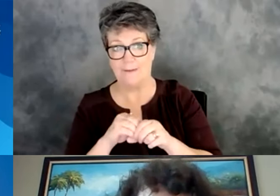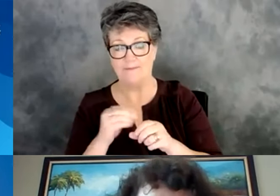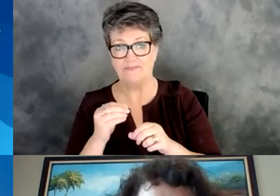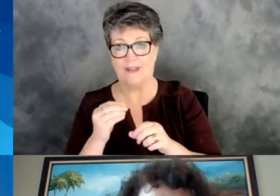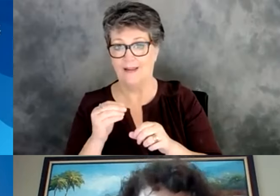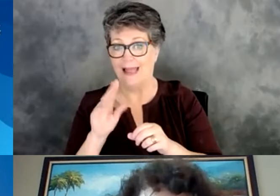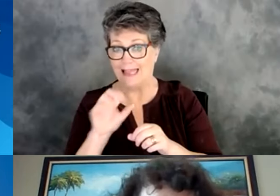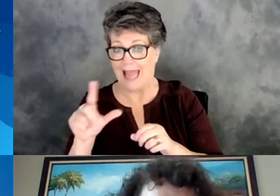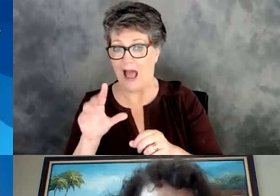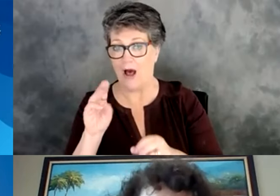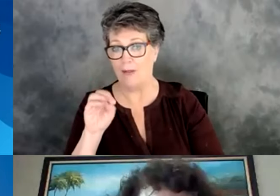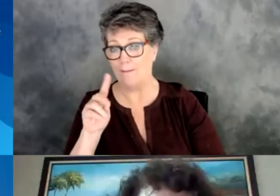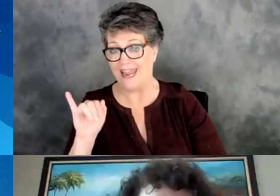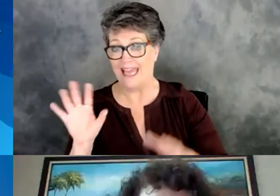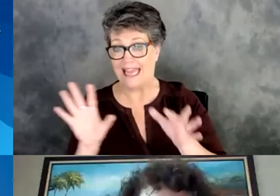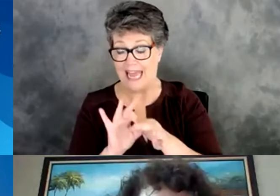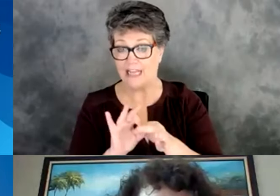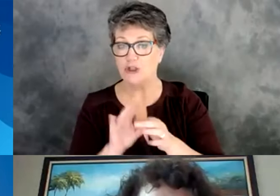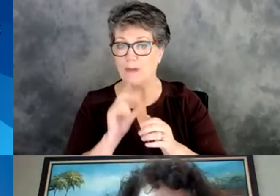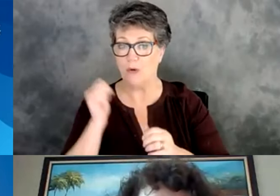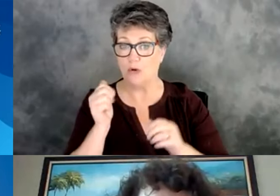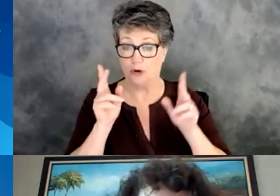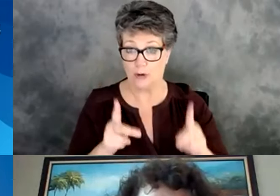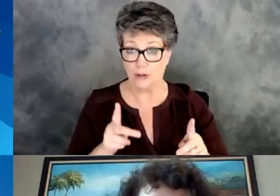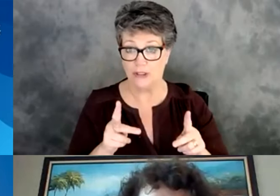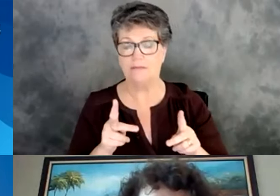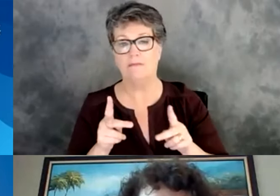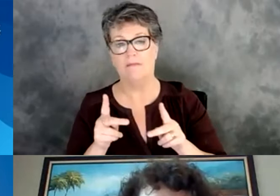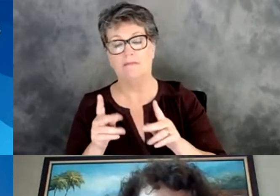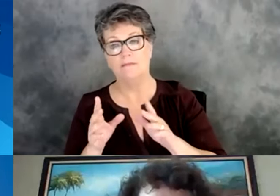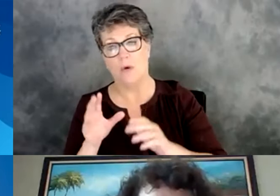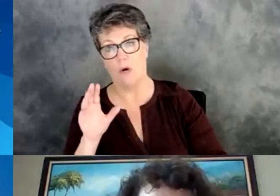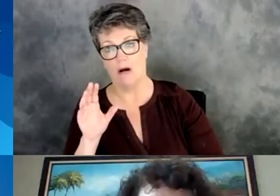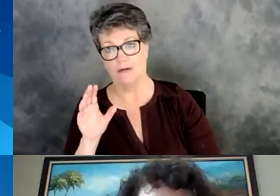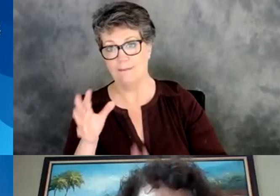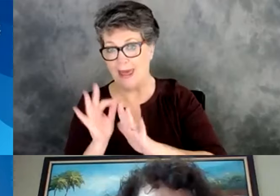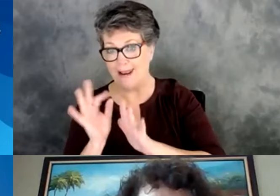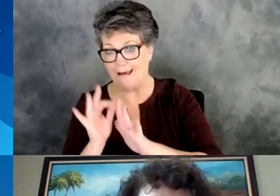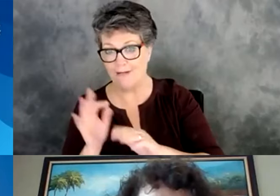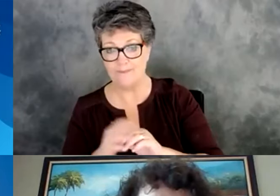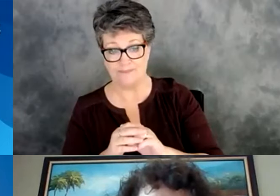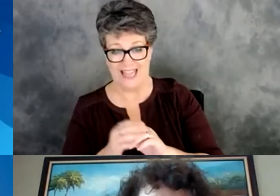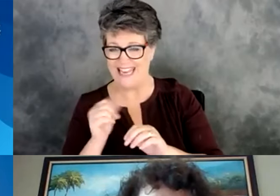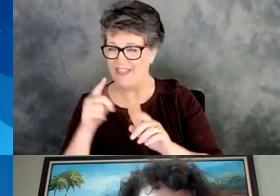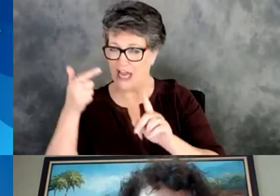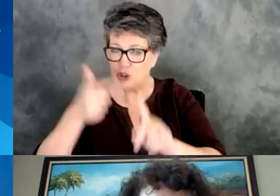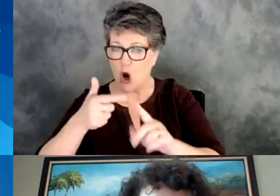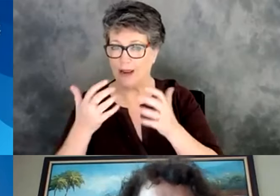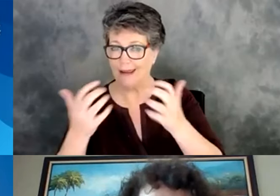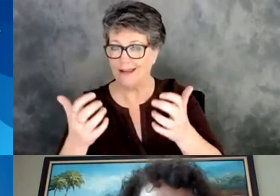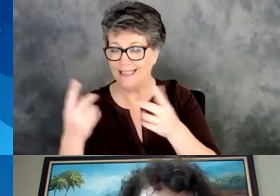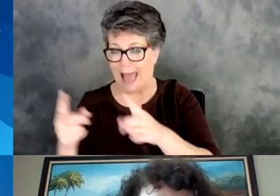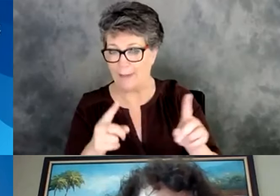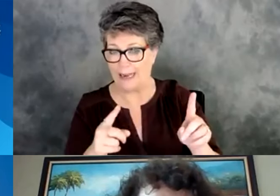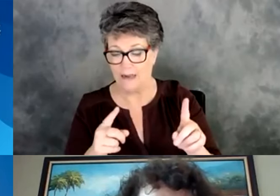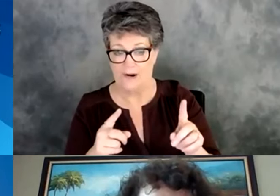going to be older and or a person with disability because of the Medicare status. So I was just wondering if any of that targeting is happening with CalMediConnect, because I